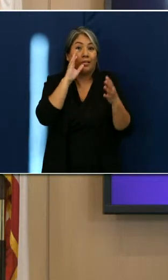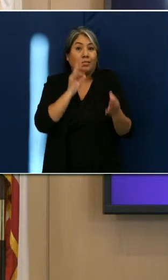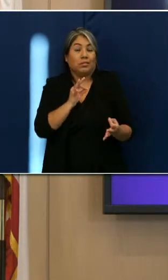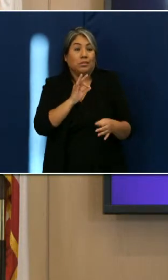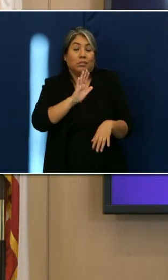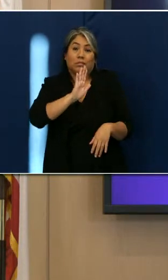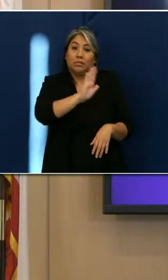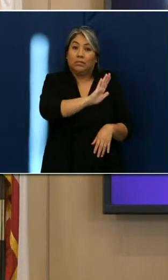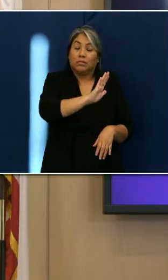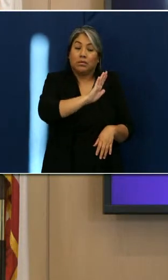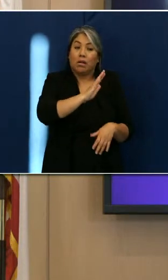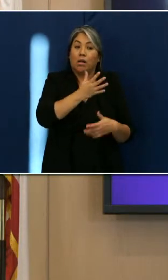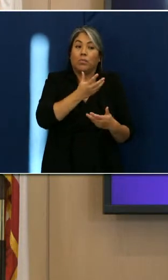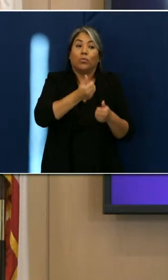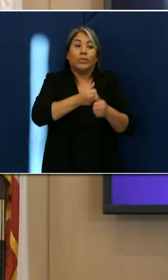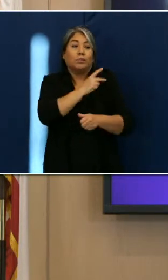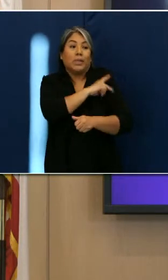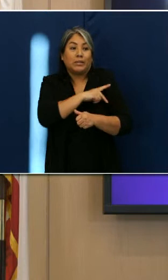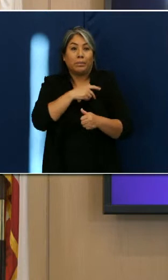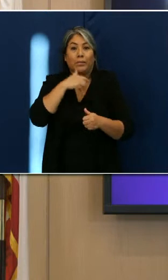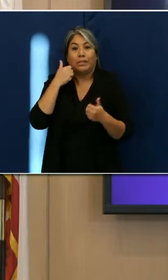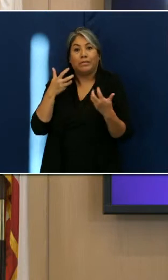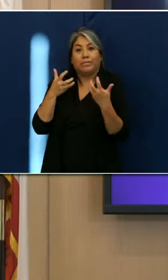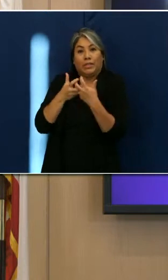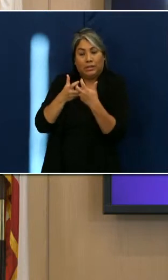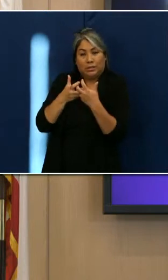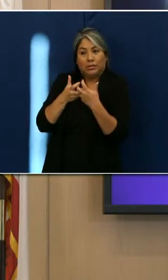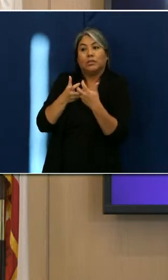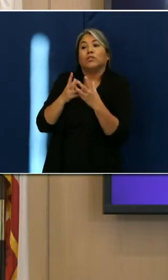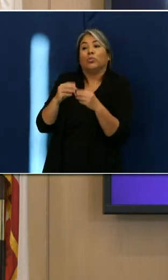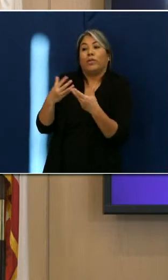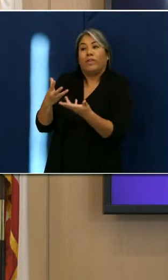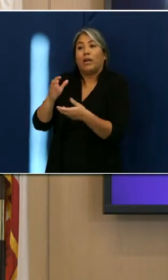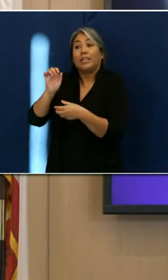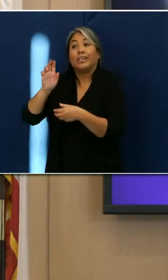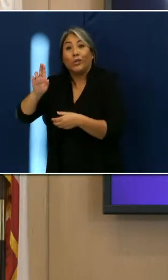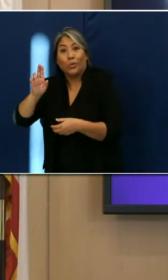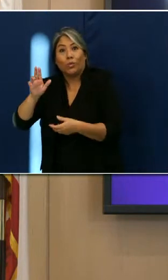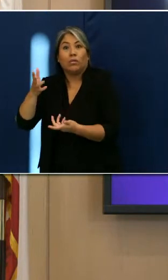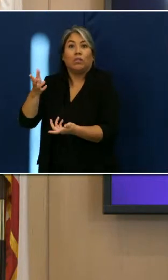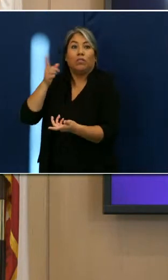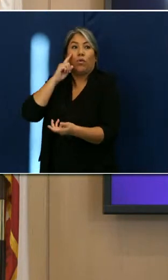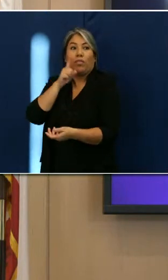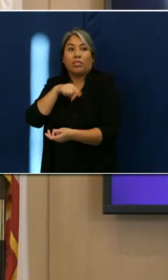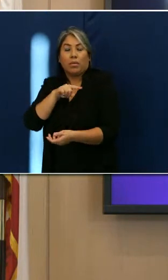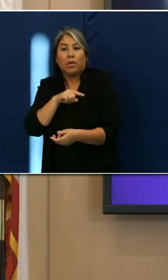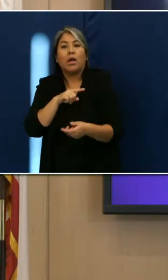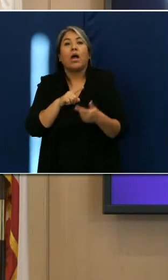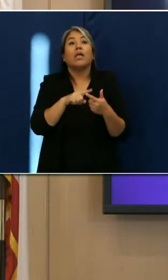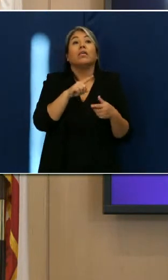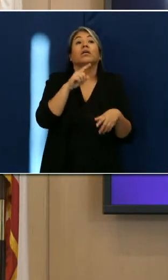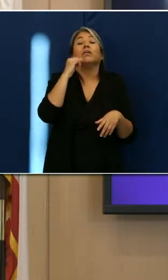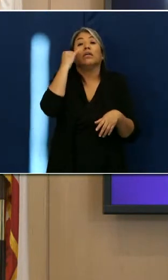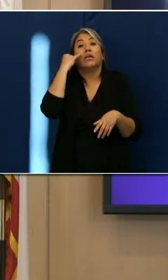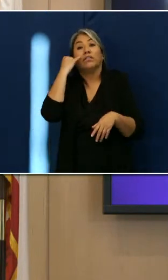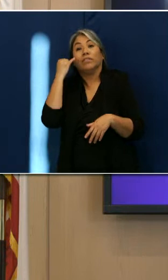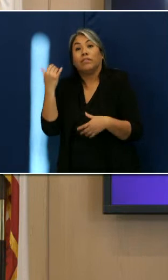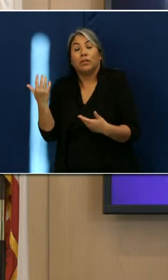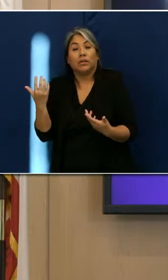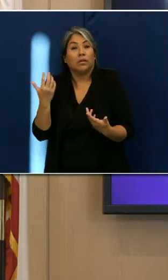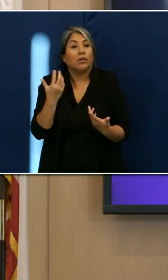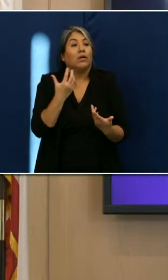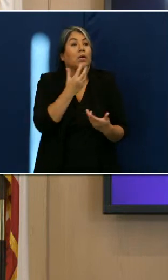patient best fits the need to provide that level of care for. And then when a patient is